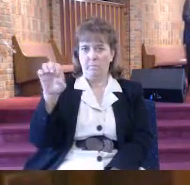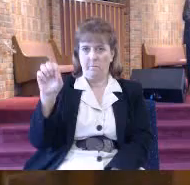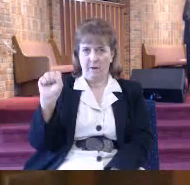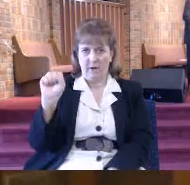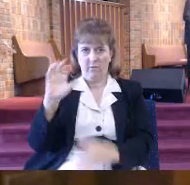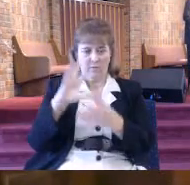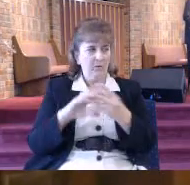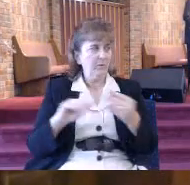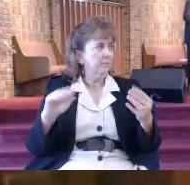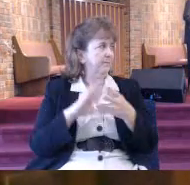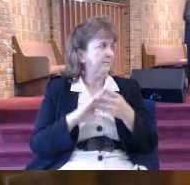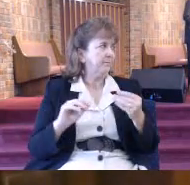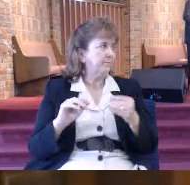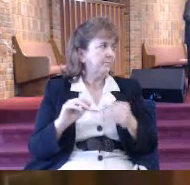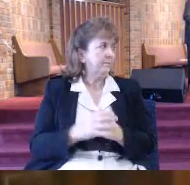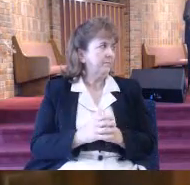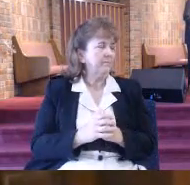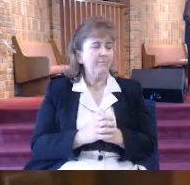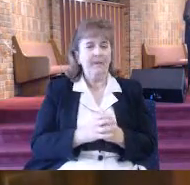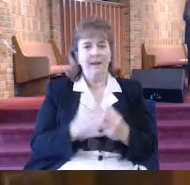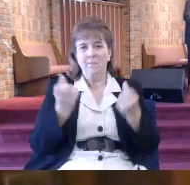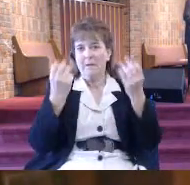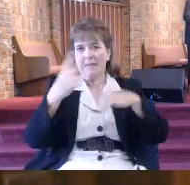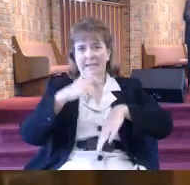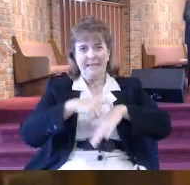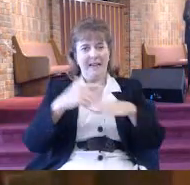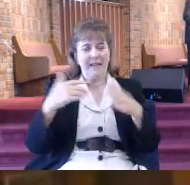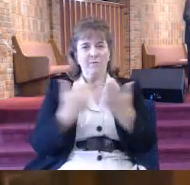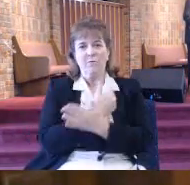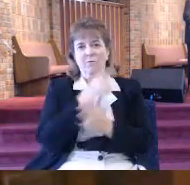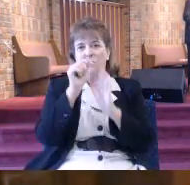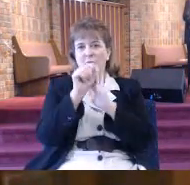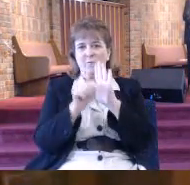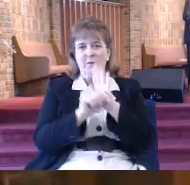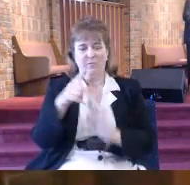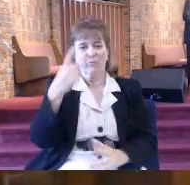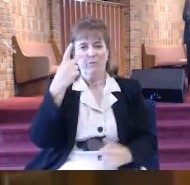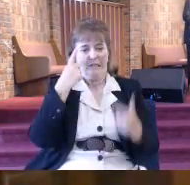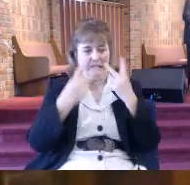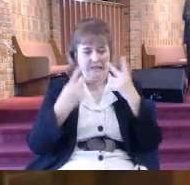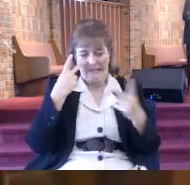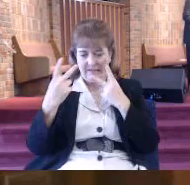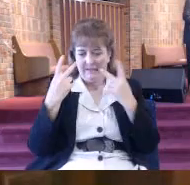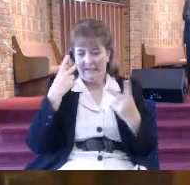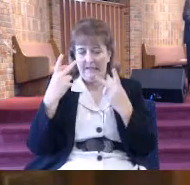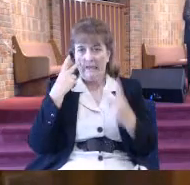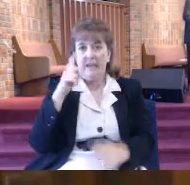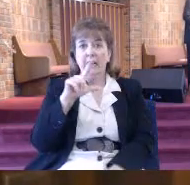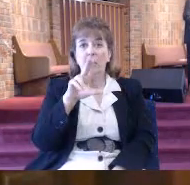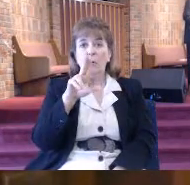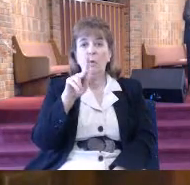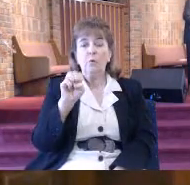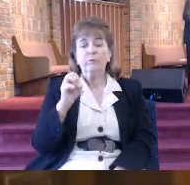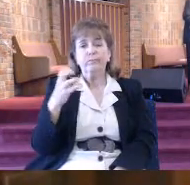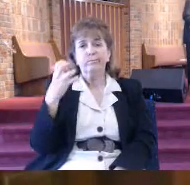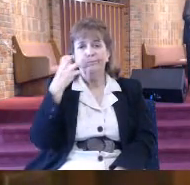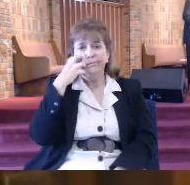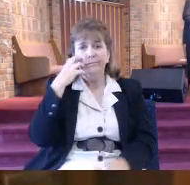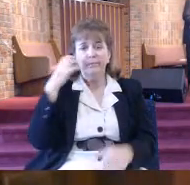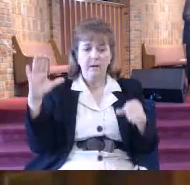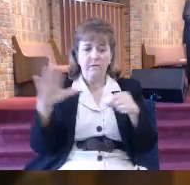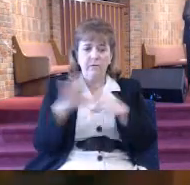expressed many times throughout the New Testament. Luke is full of parables. In the Gospel of Mark, chapter